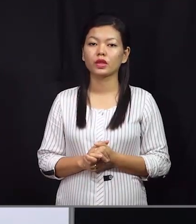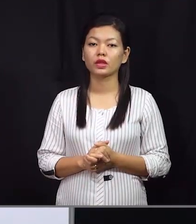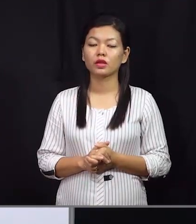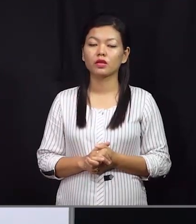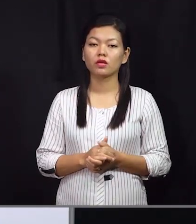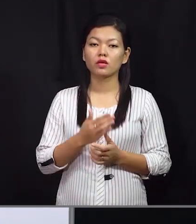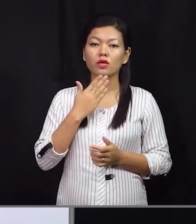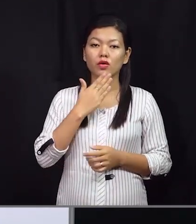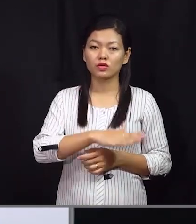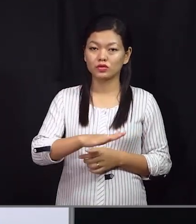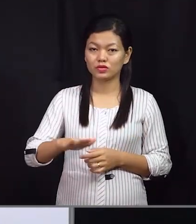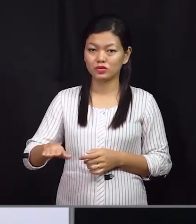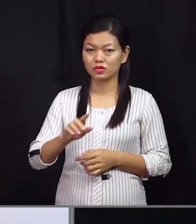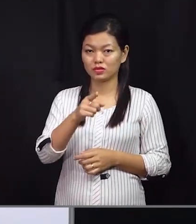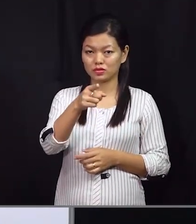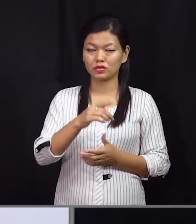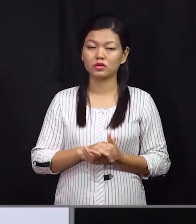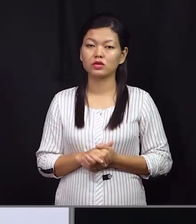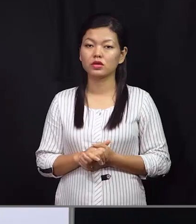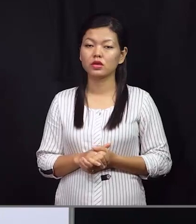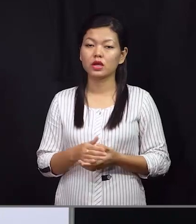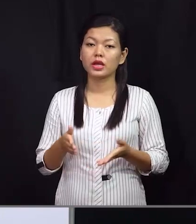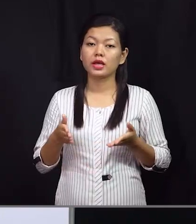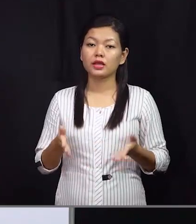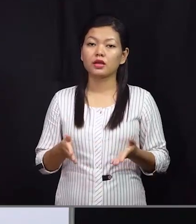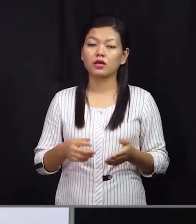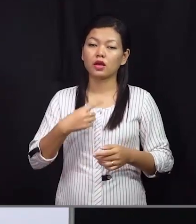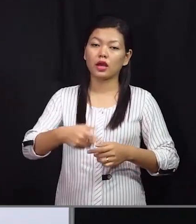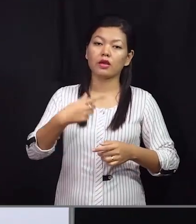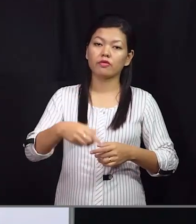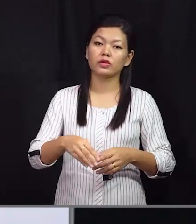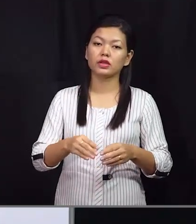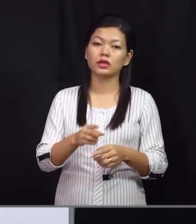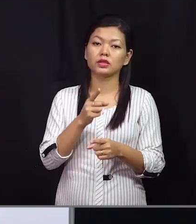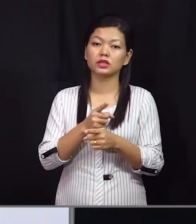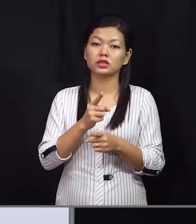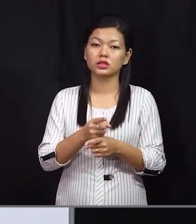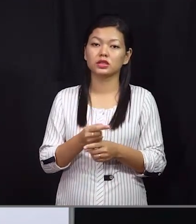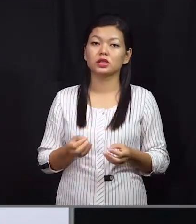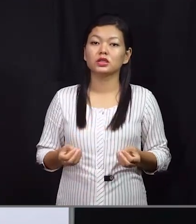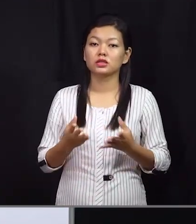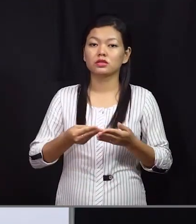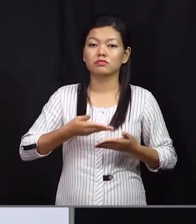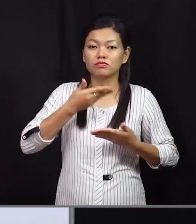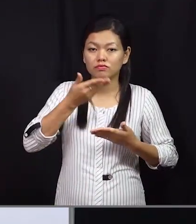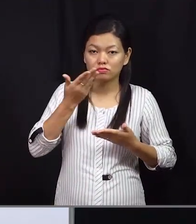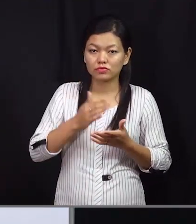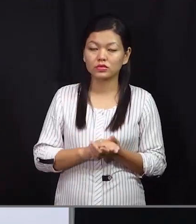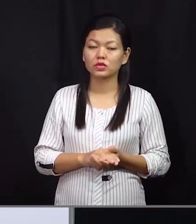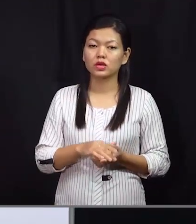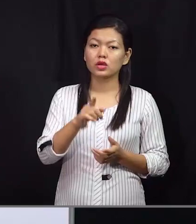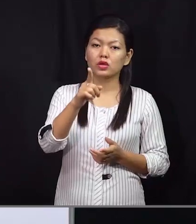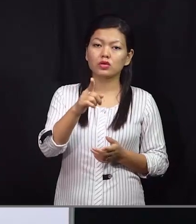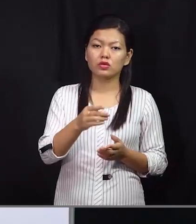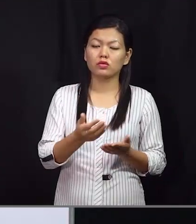you must be, now we have already started our tele-tutoring classes. So you'll be busy, preparing for your lessons, isn't that? At home,